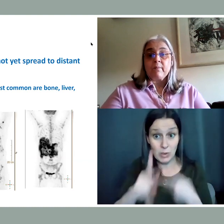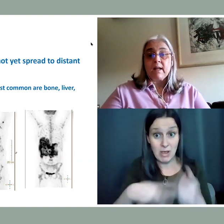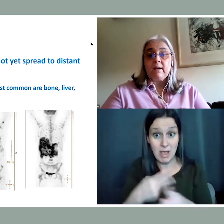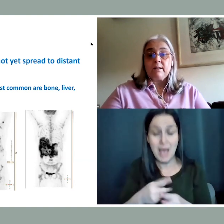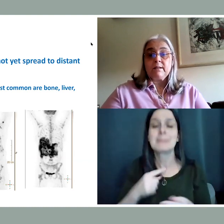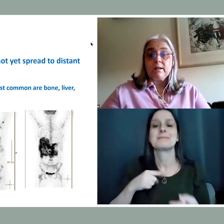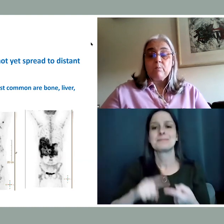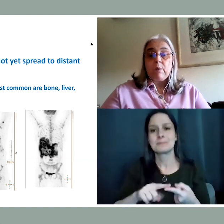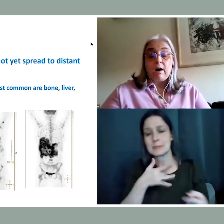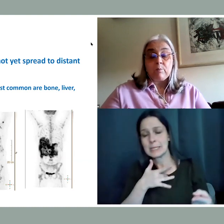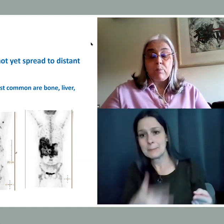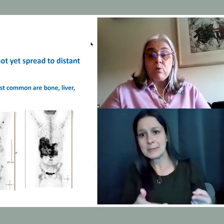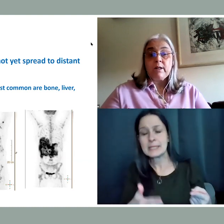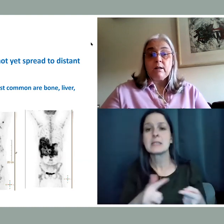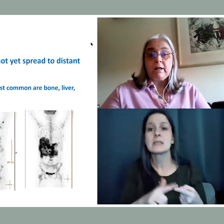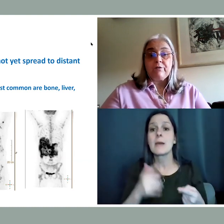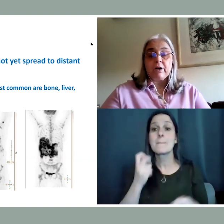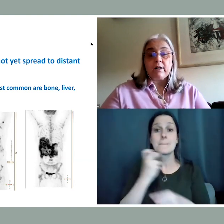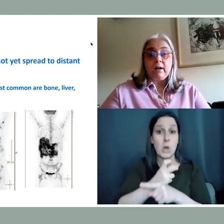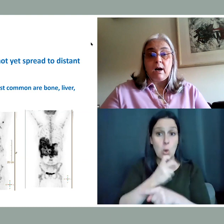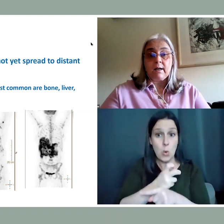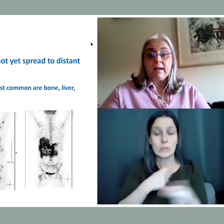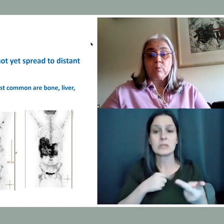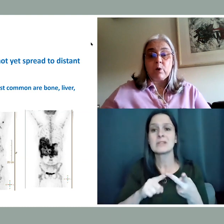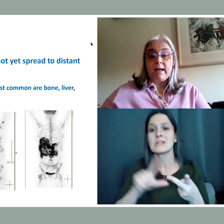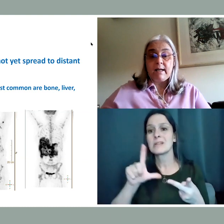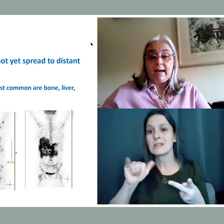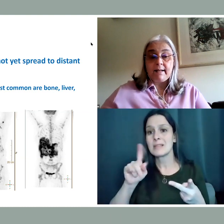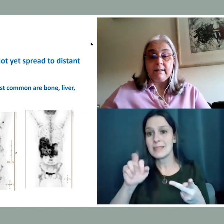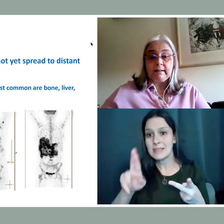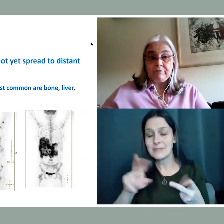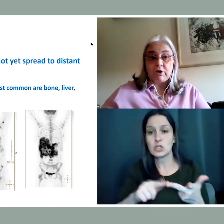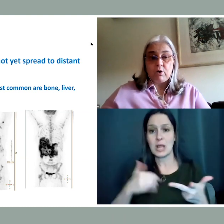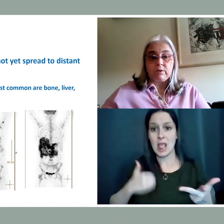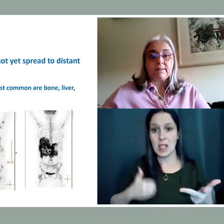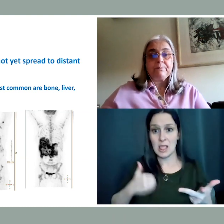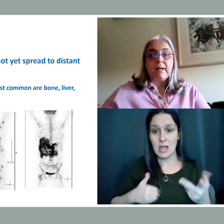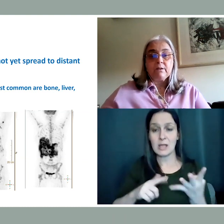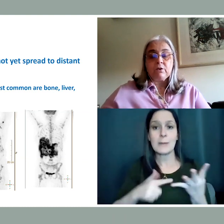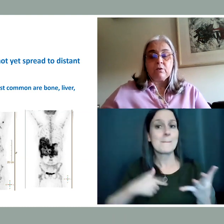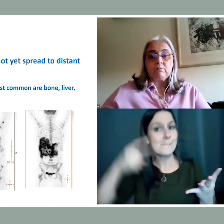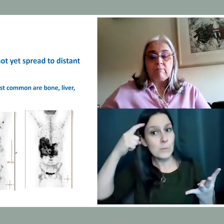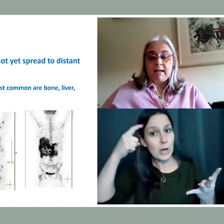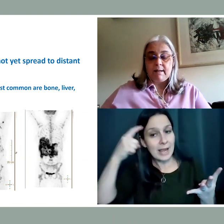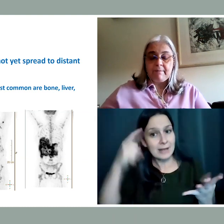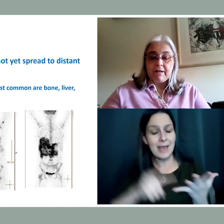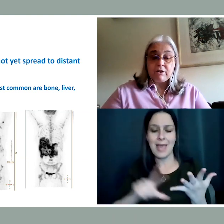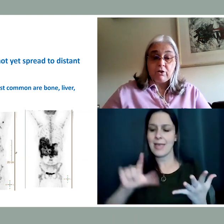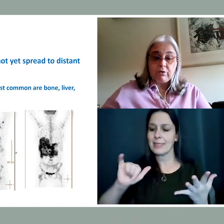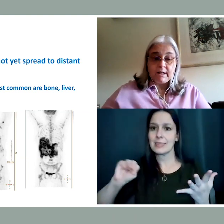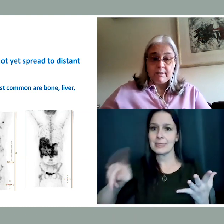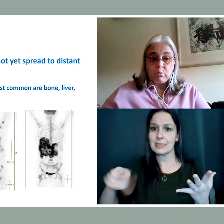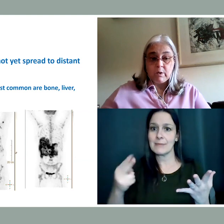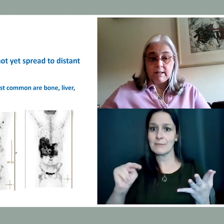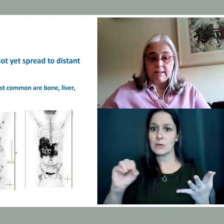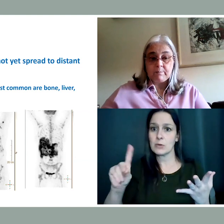cancer is our bone, liver, lung, brain, and lymph nodes. So there is